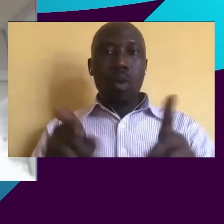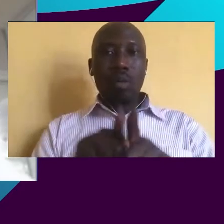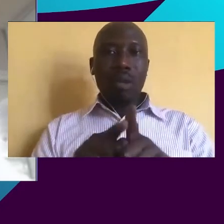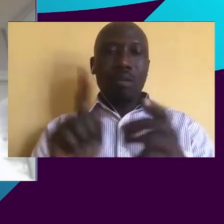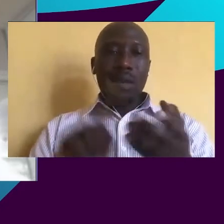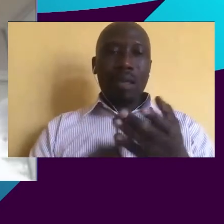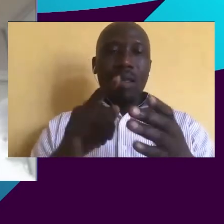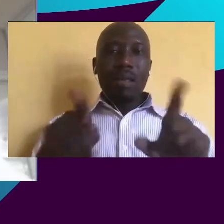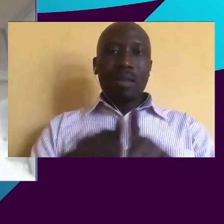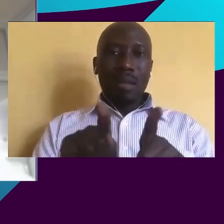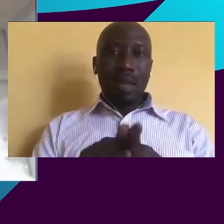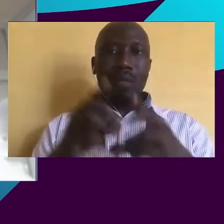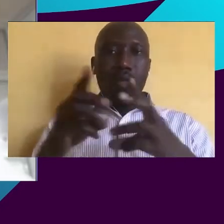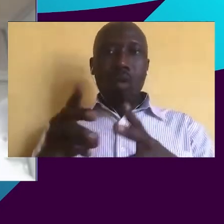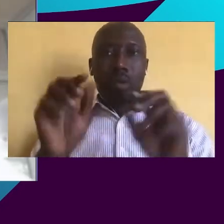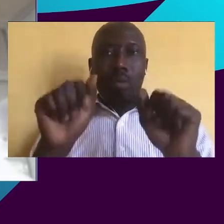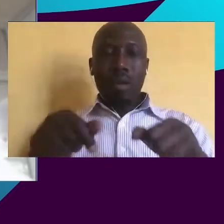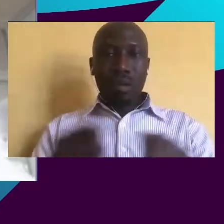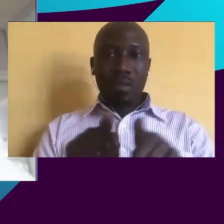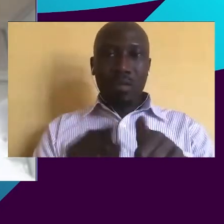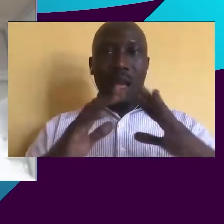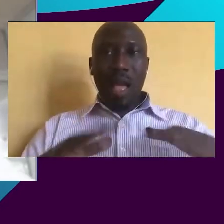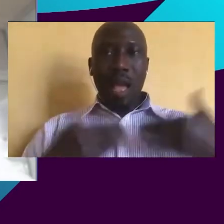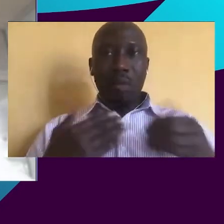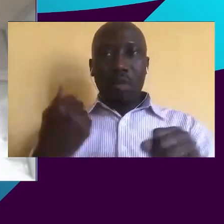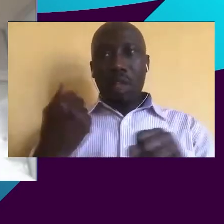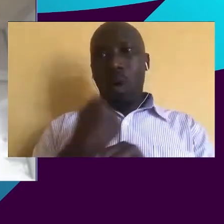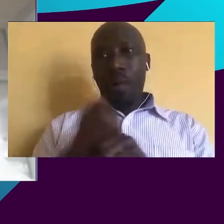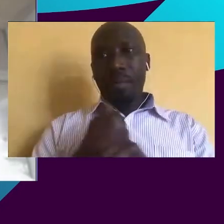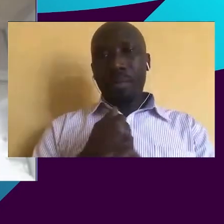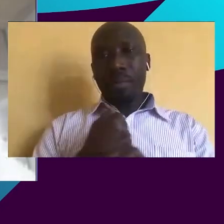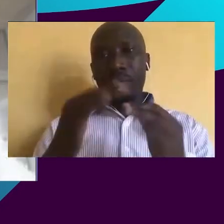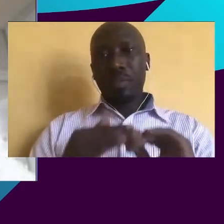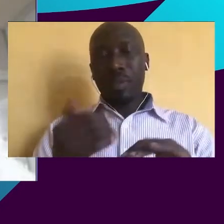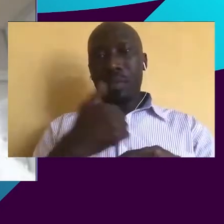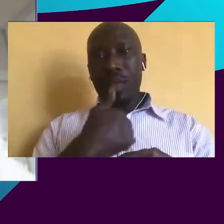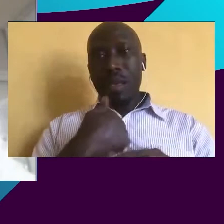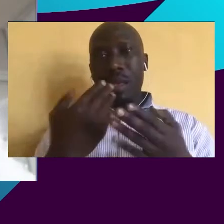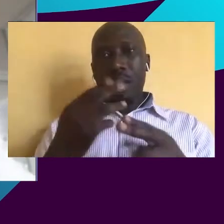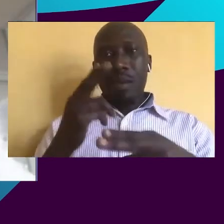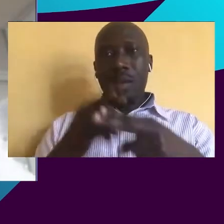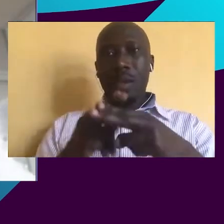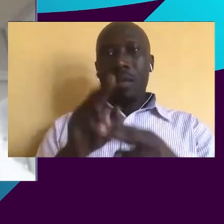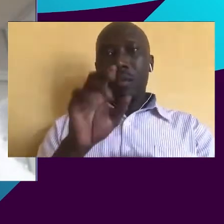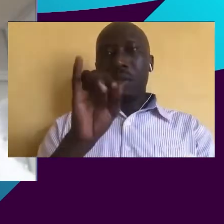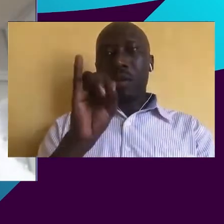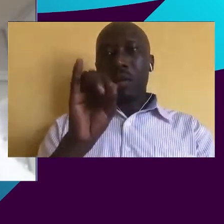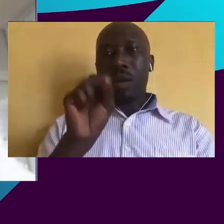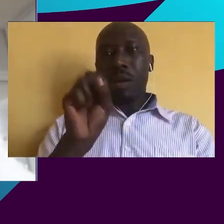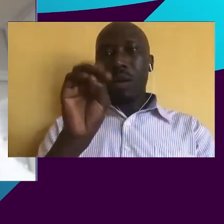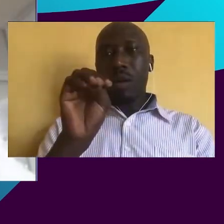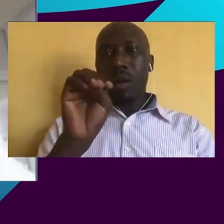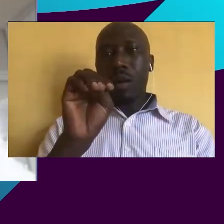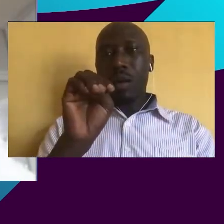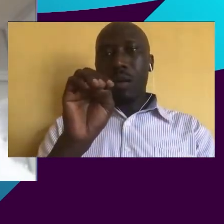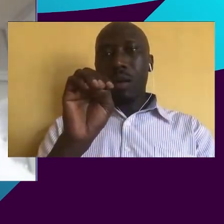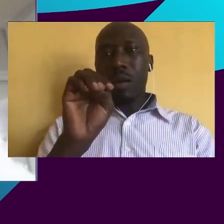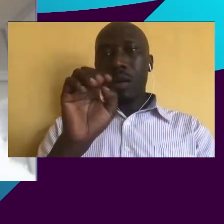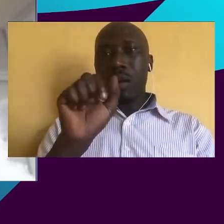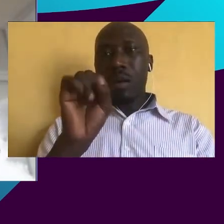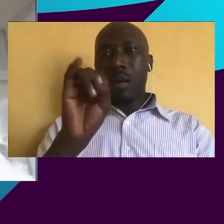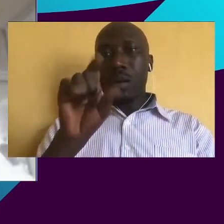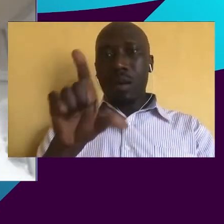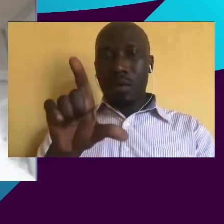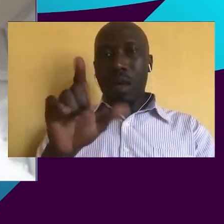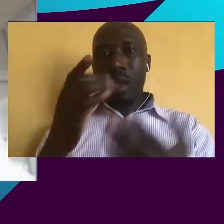be mightily pleased with the work we'll have done. I am Ismail Dakaba Chigongo, your moderator for this